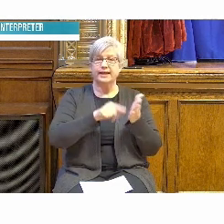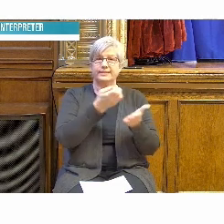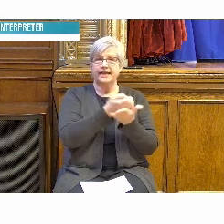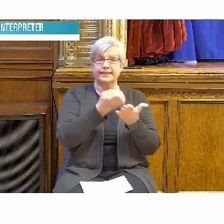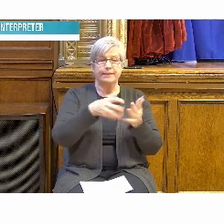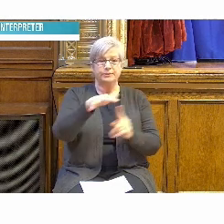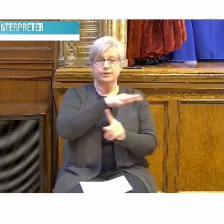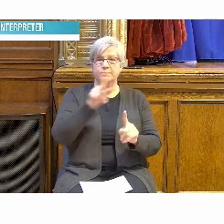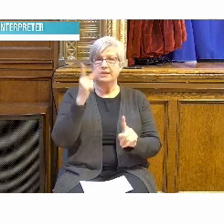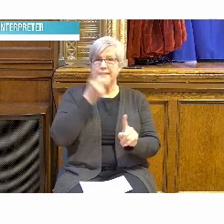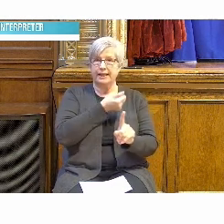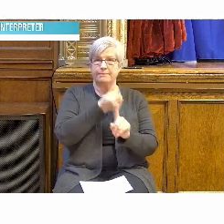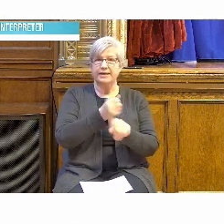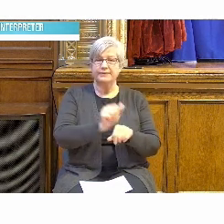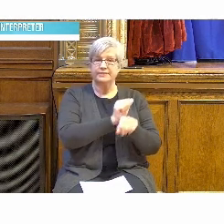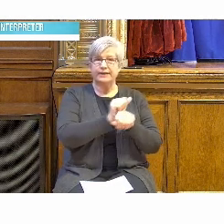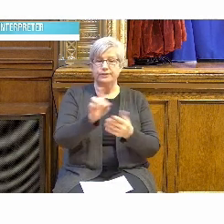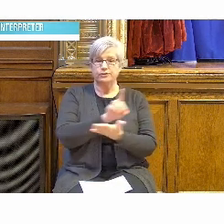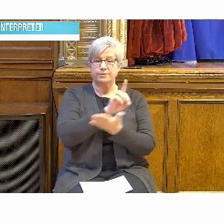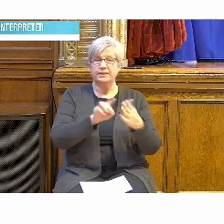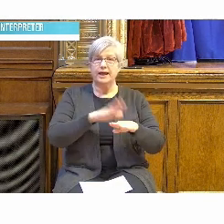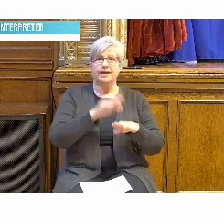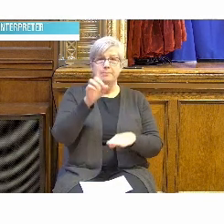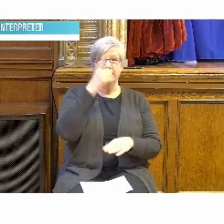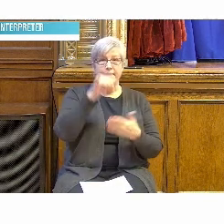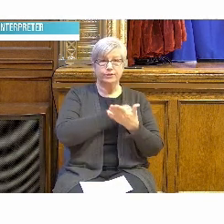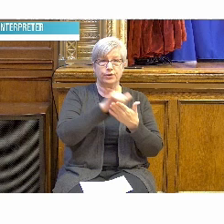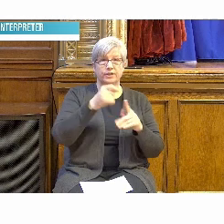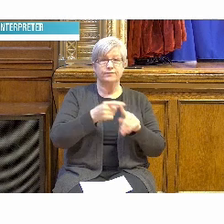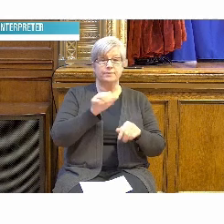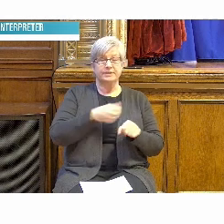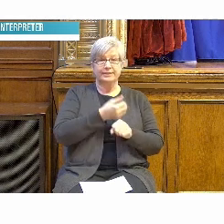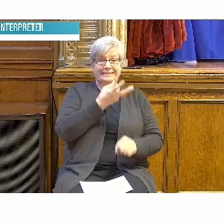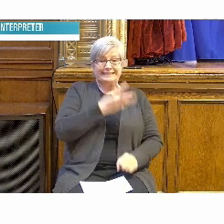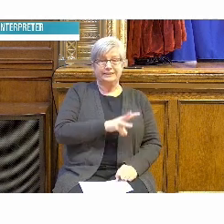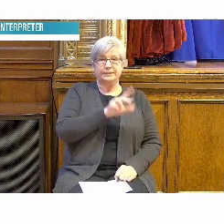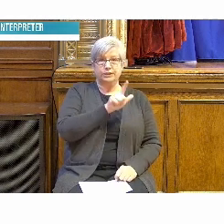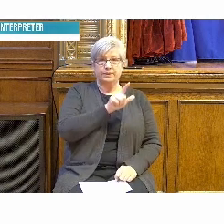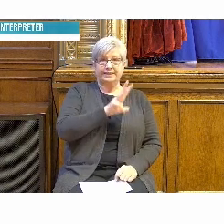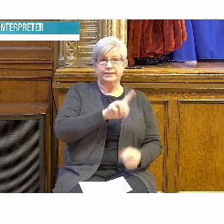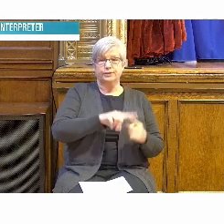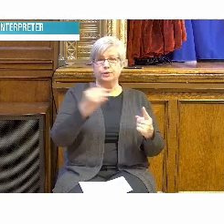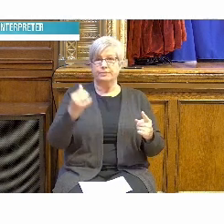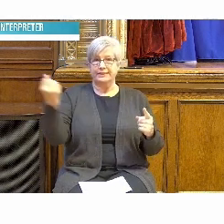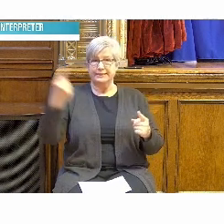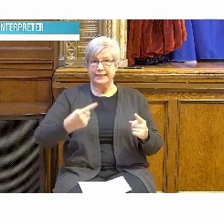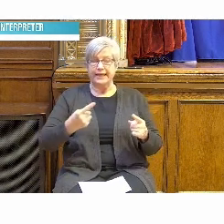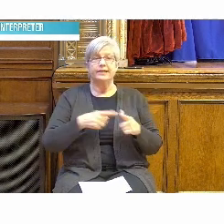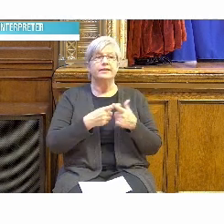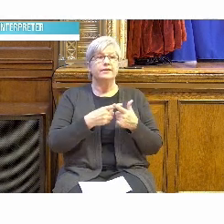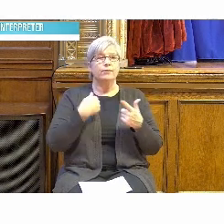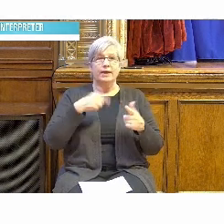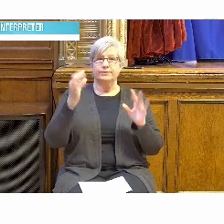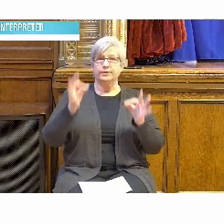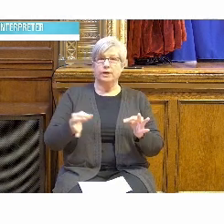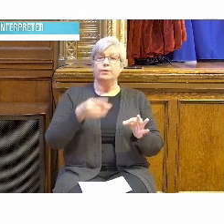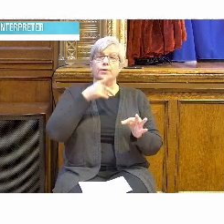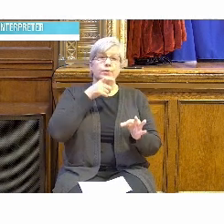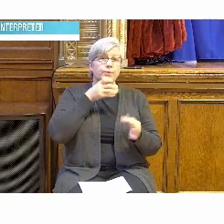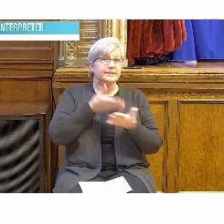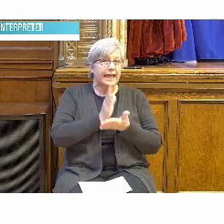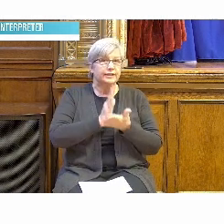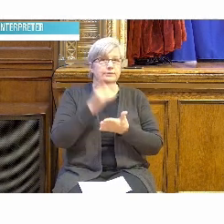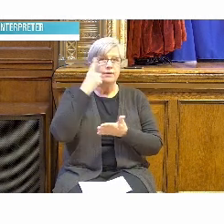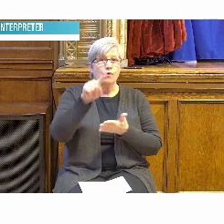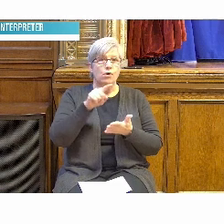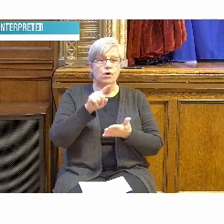political impact of slavery discrimination on Black New Yorkers from 1626 to present day. We are to determine who is eligible